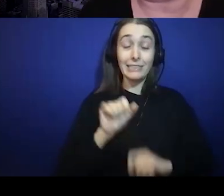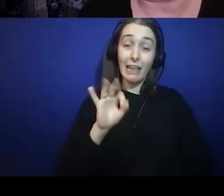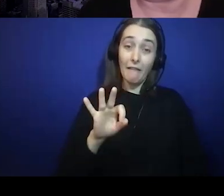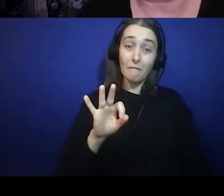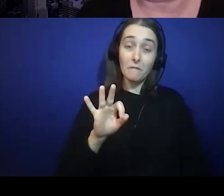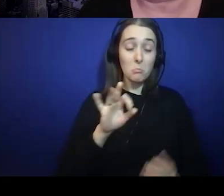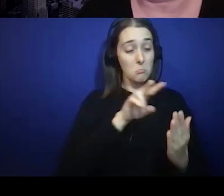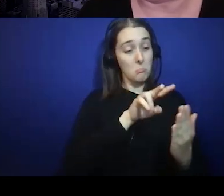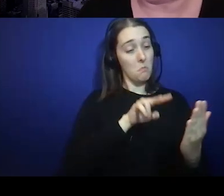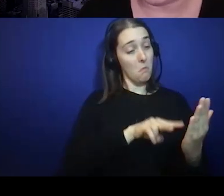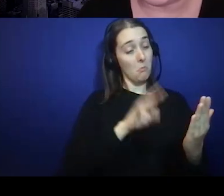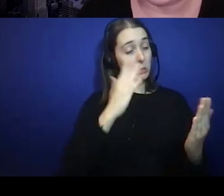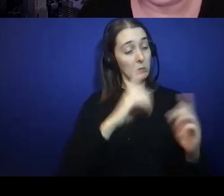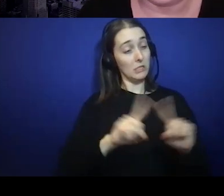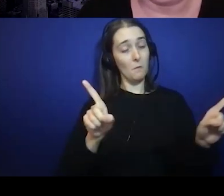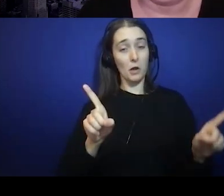it's fine.